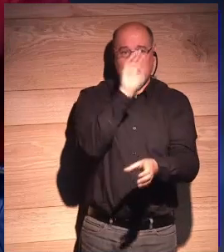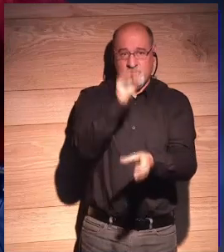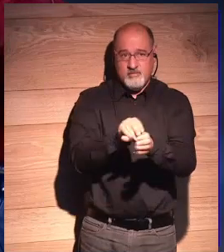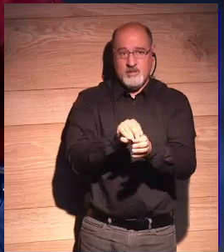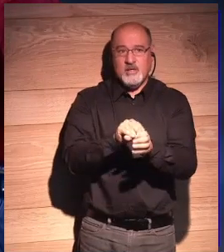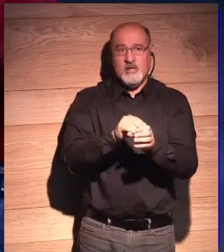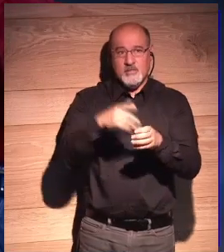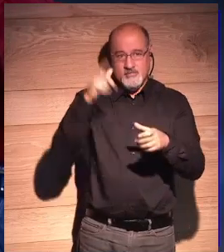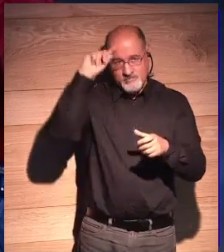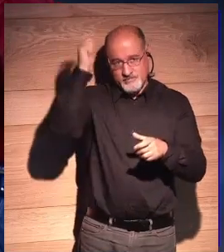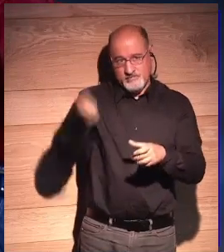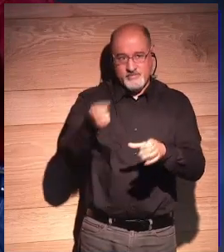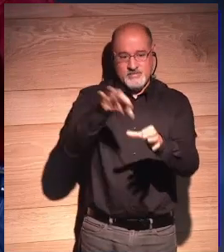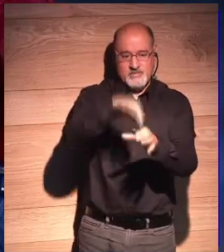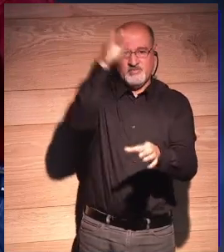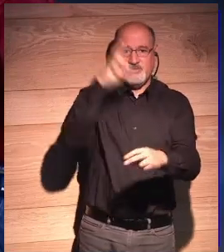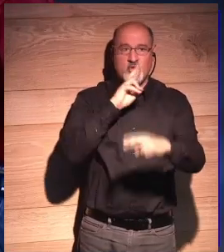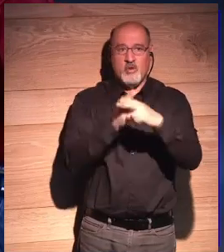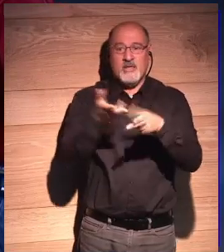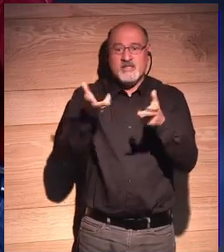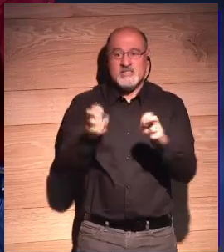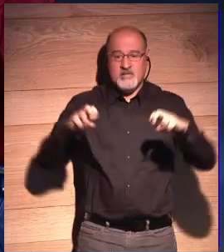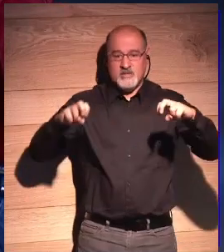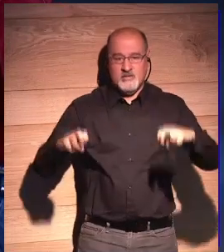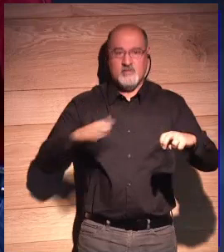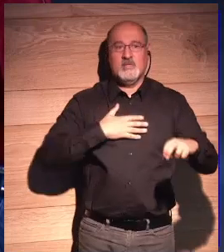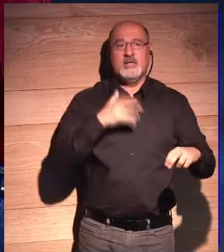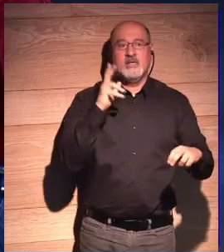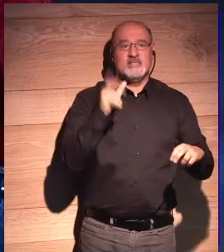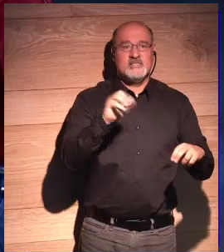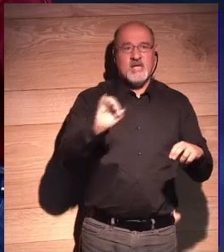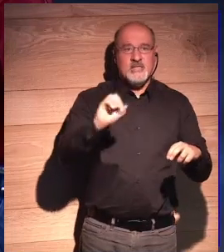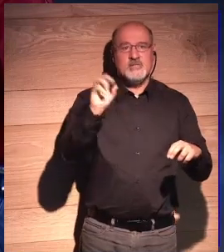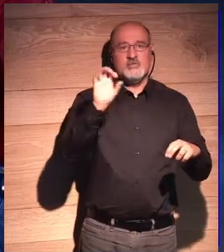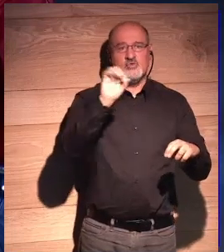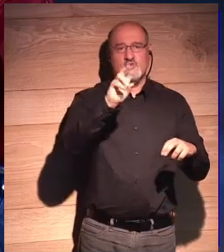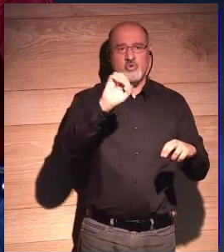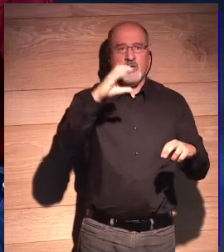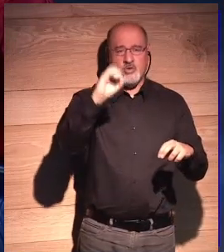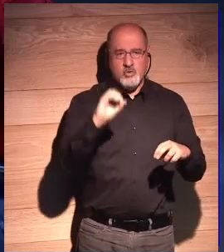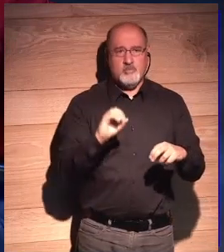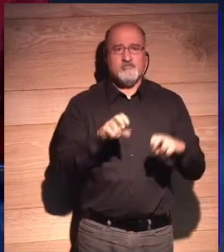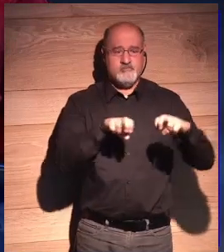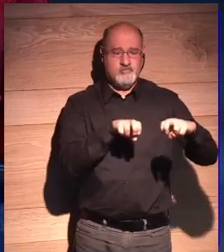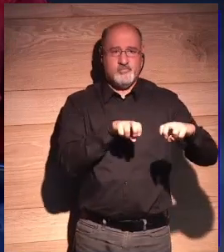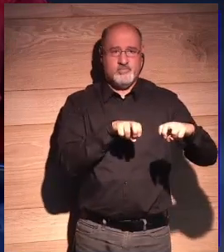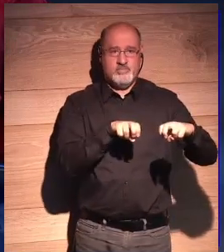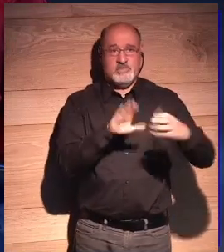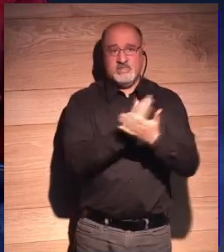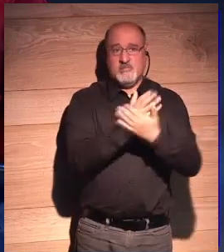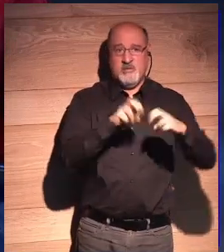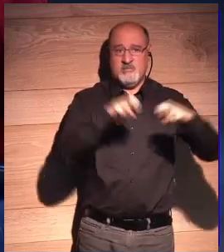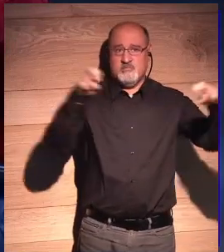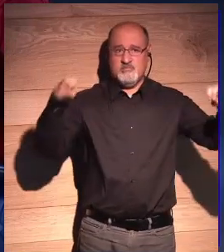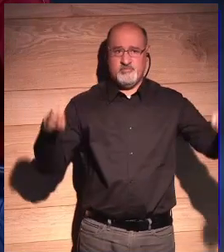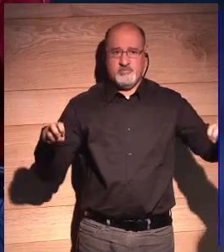with. And so I was with Terry Zwigoff, and we were seated separately. And I look, and Terry Zwigoff sitting with these